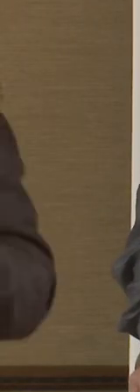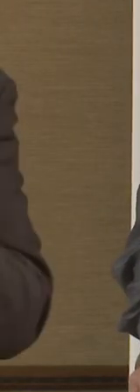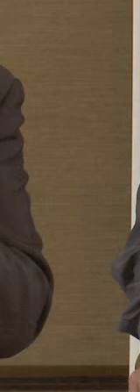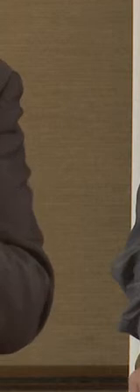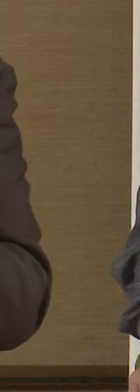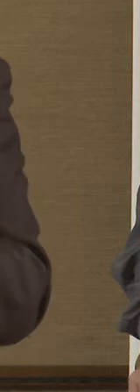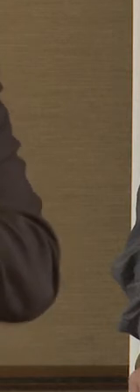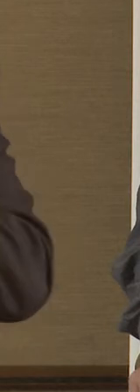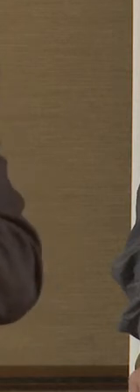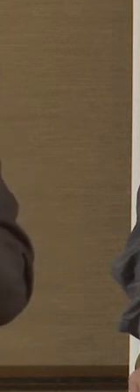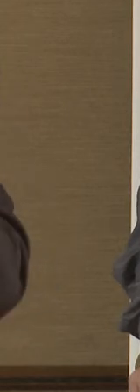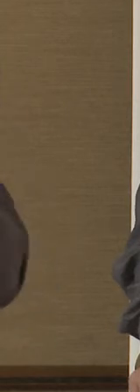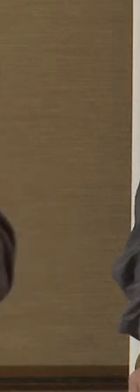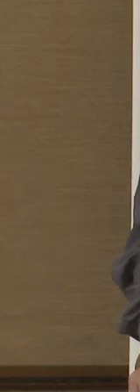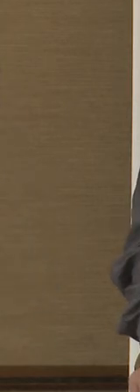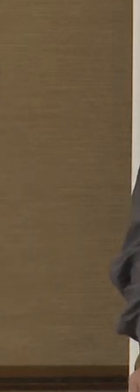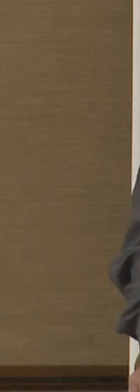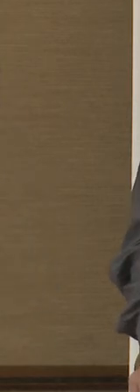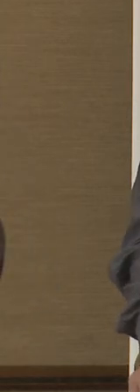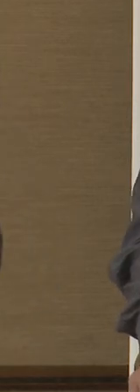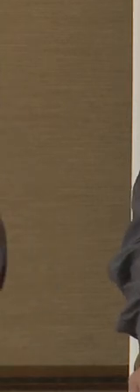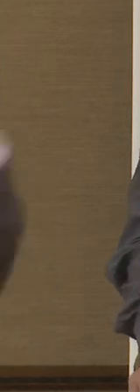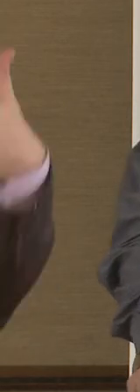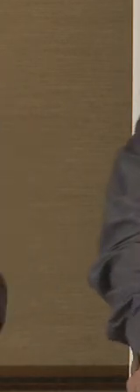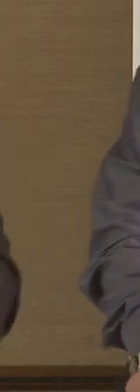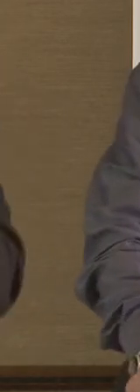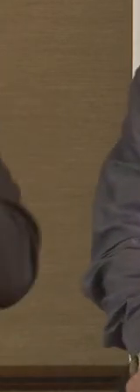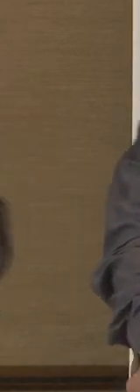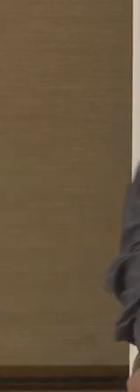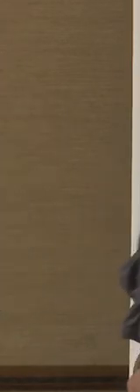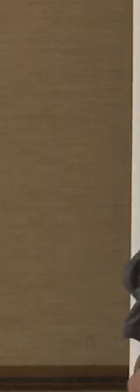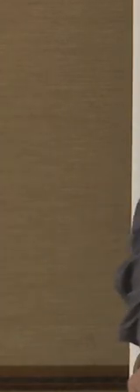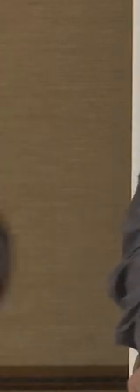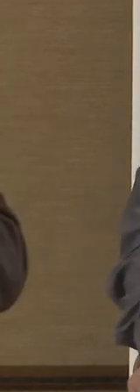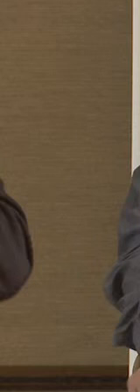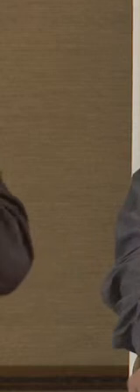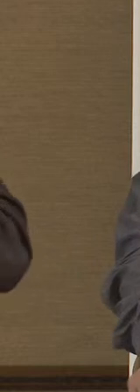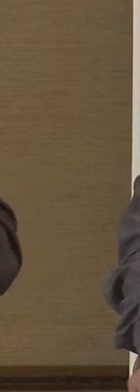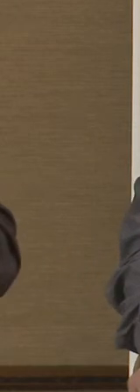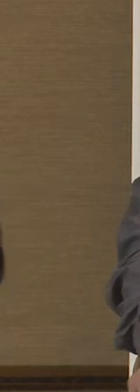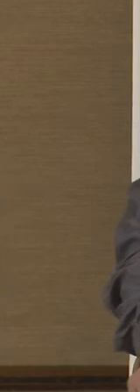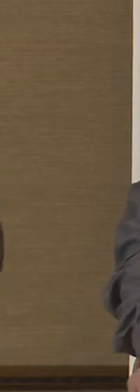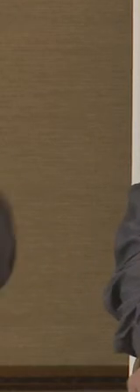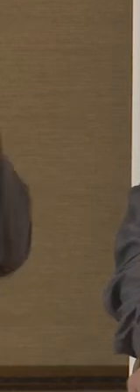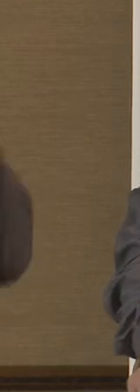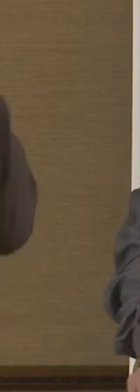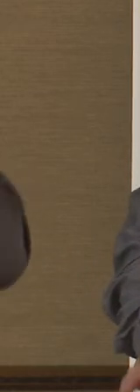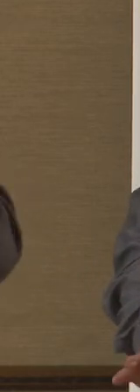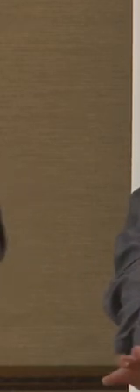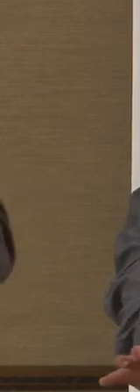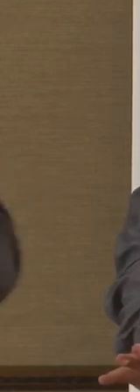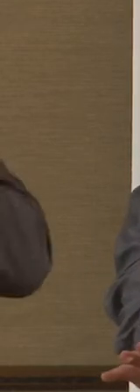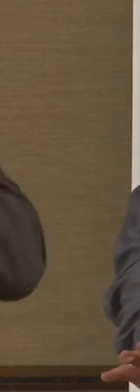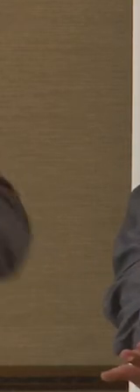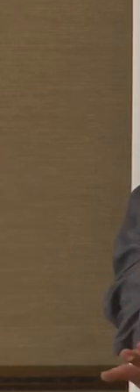better value for money, leading, organising and working in new ways, and a strong focus on implementation and